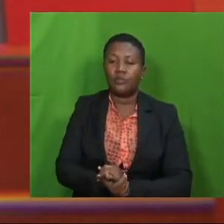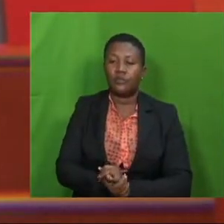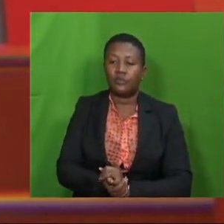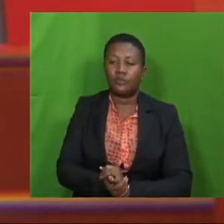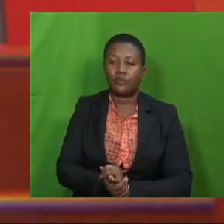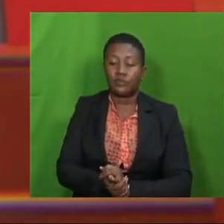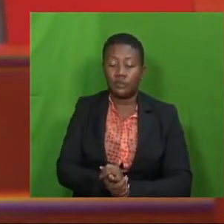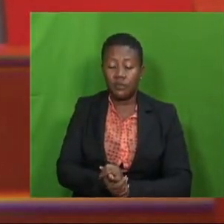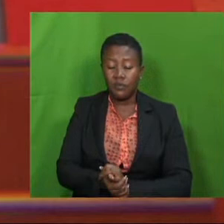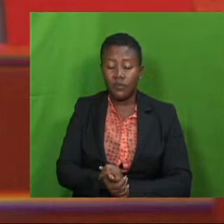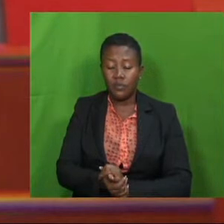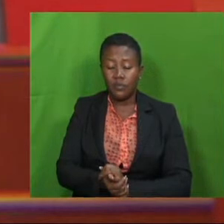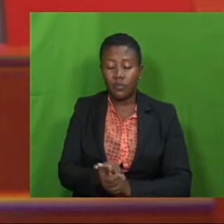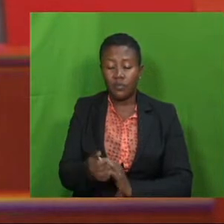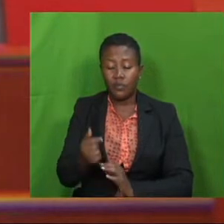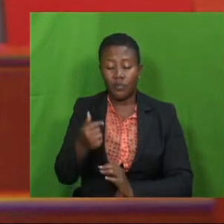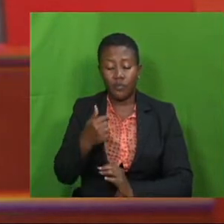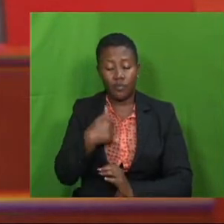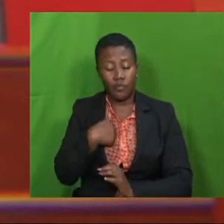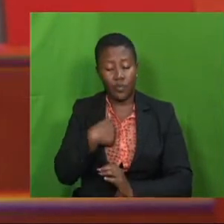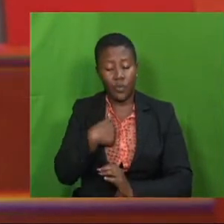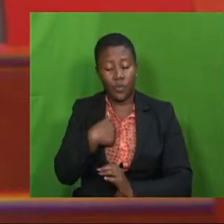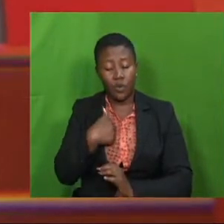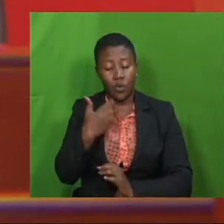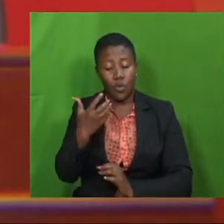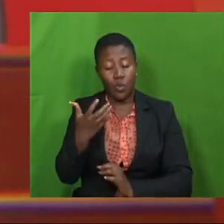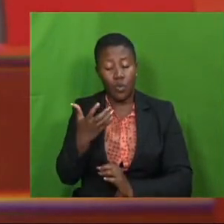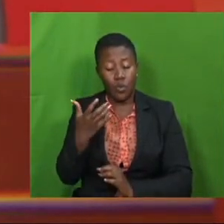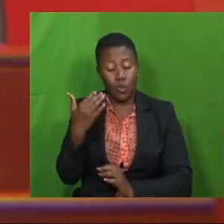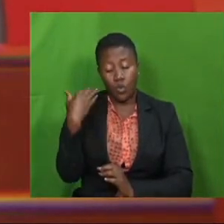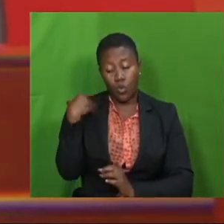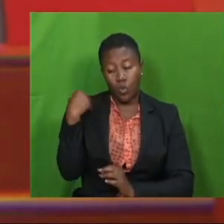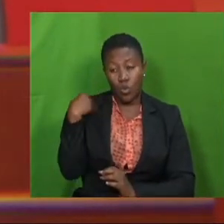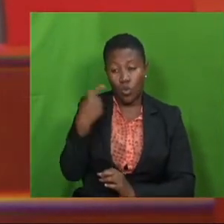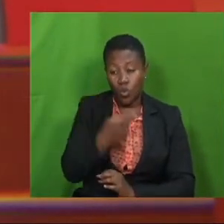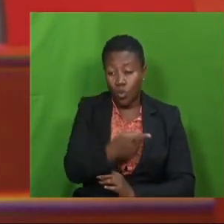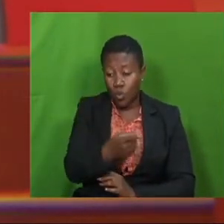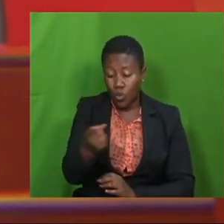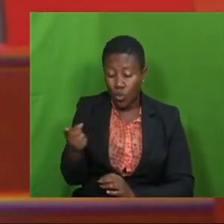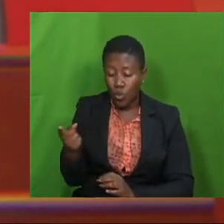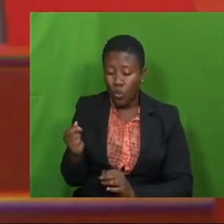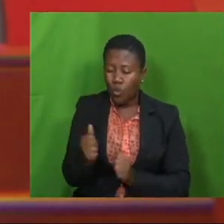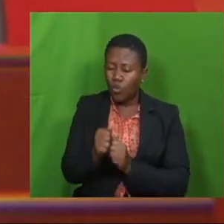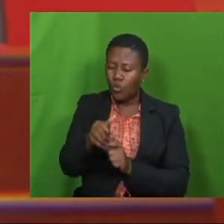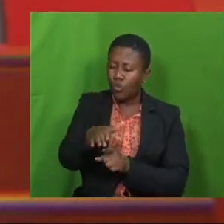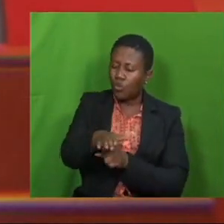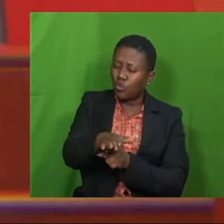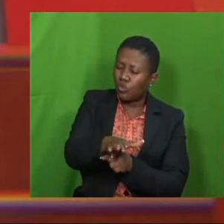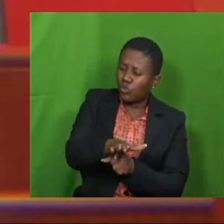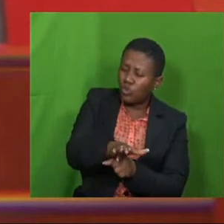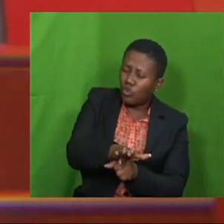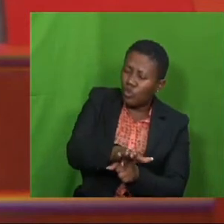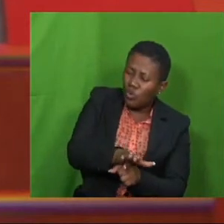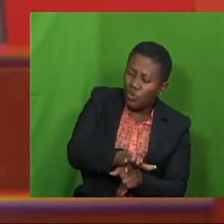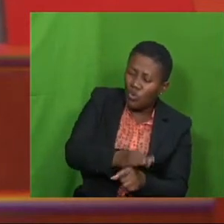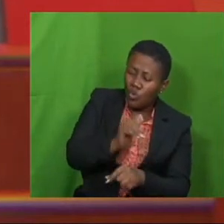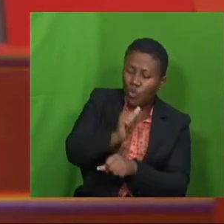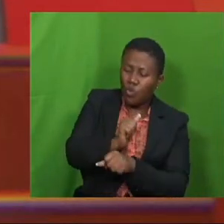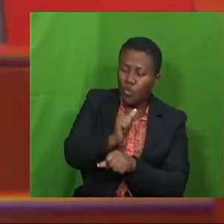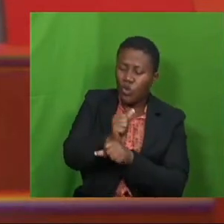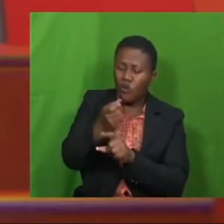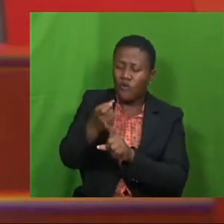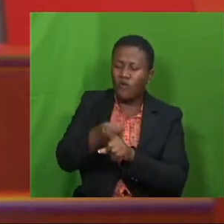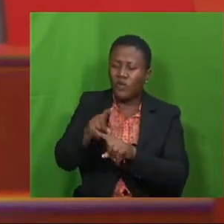I have had to draw your attention to the slow pace of work of various committees that is delaying